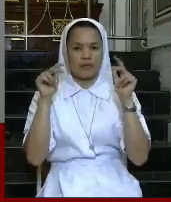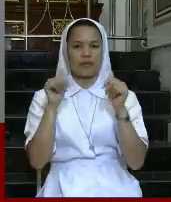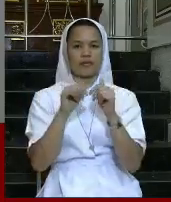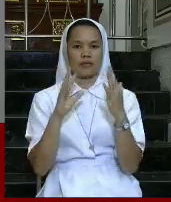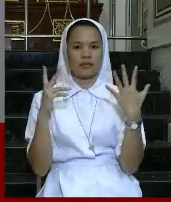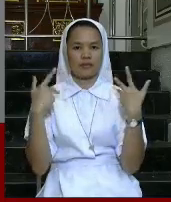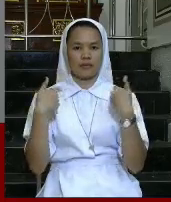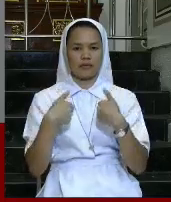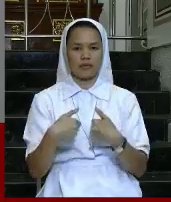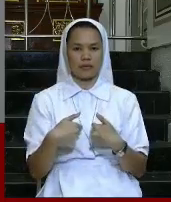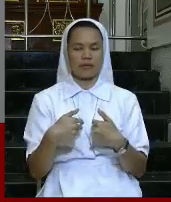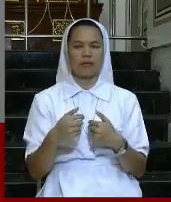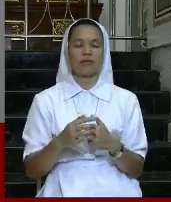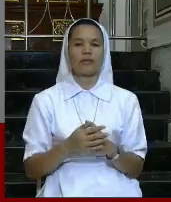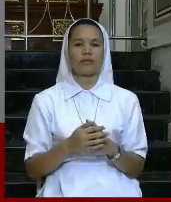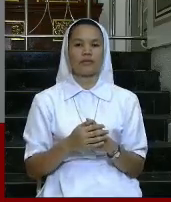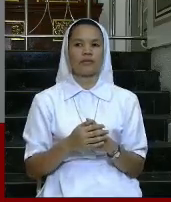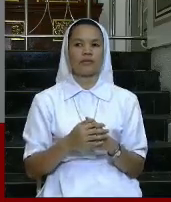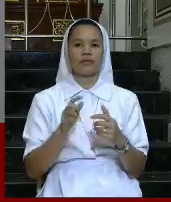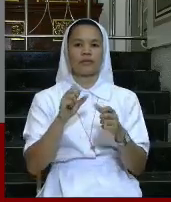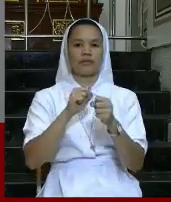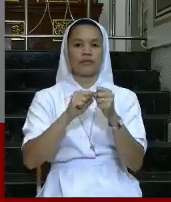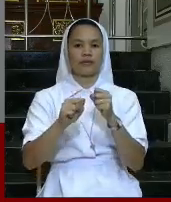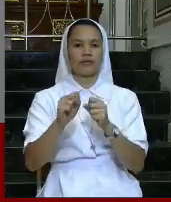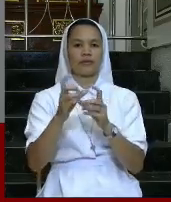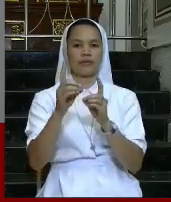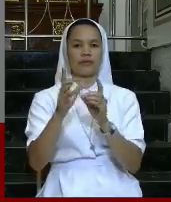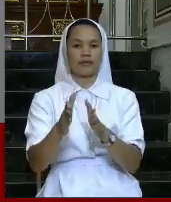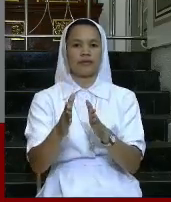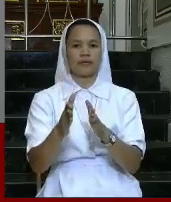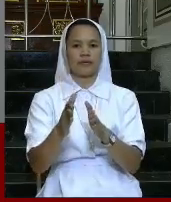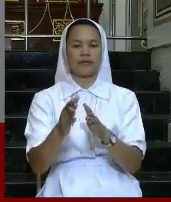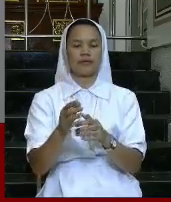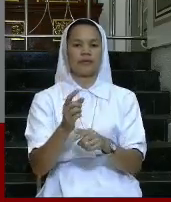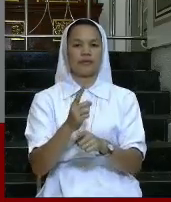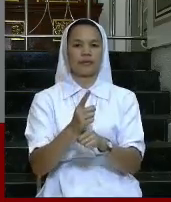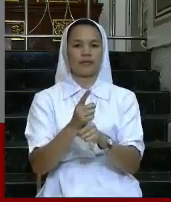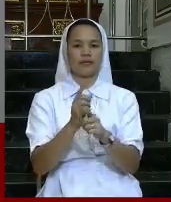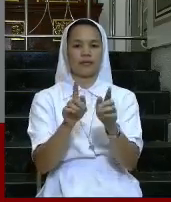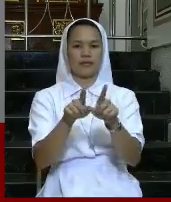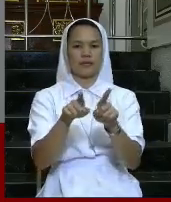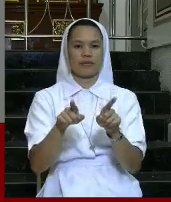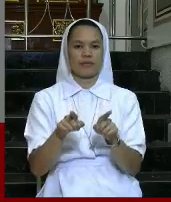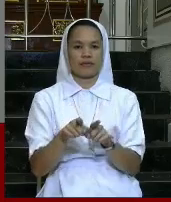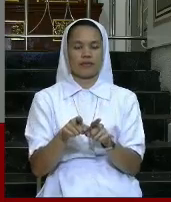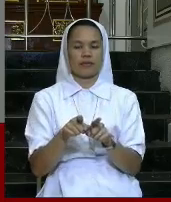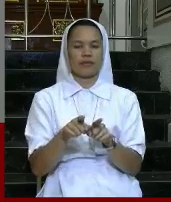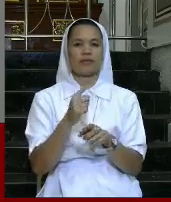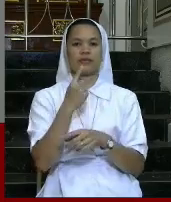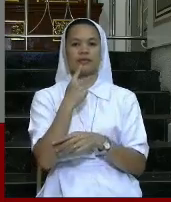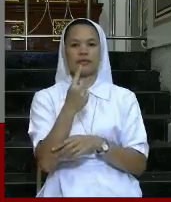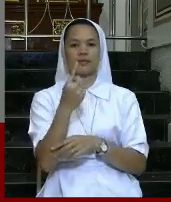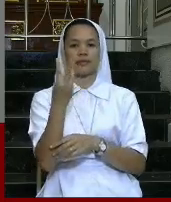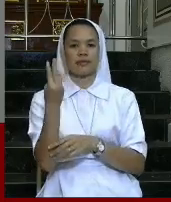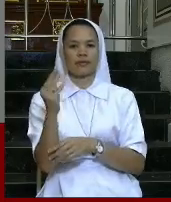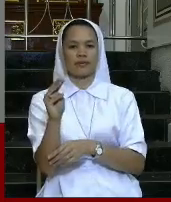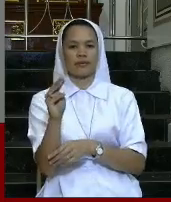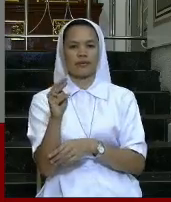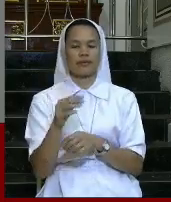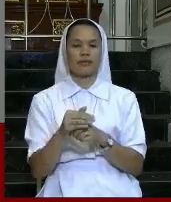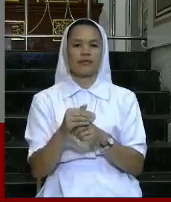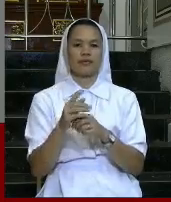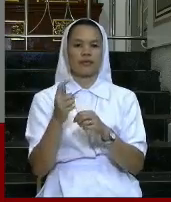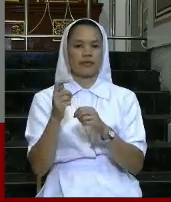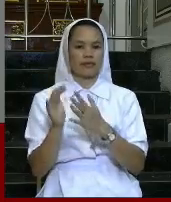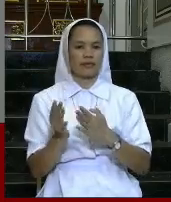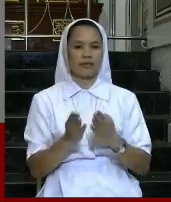burden. The disciples went and did as Jesus had ordered them. They brought